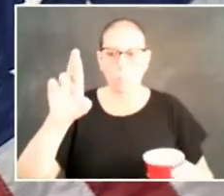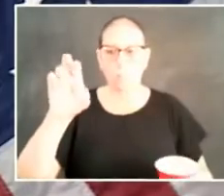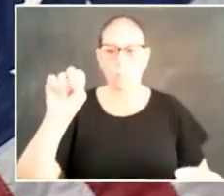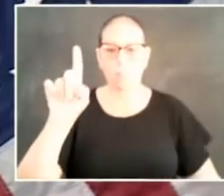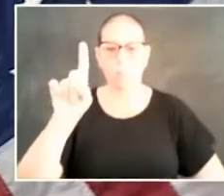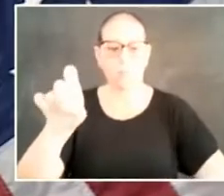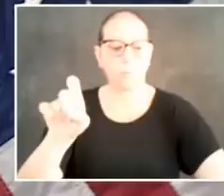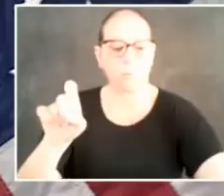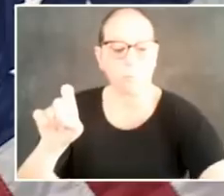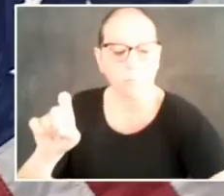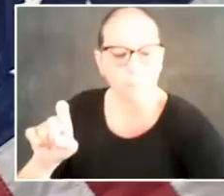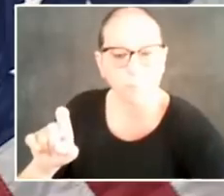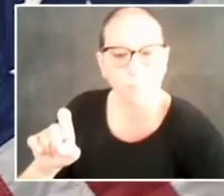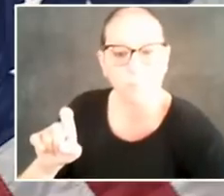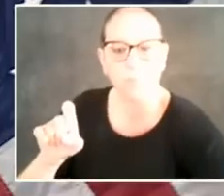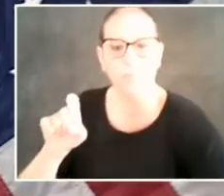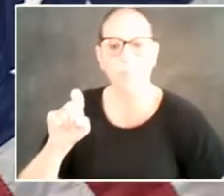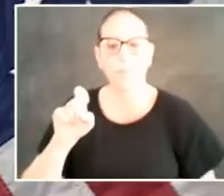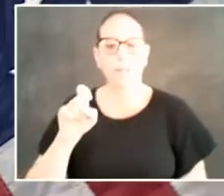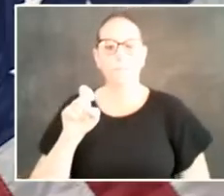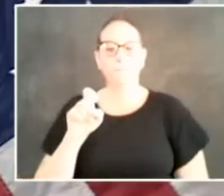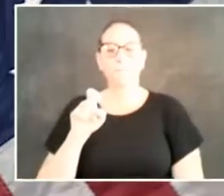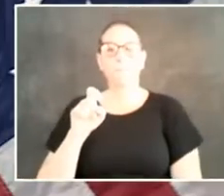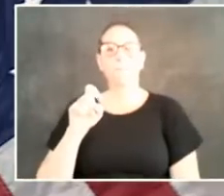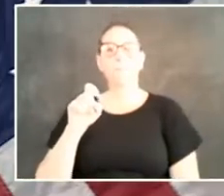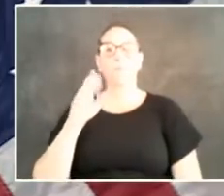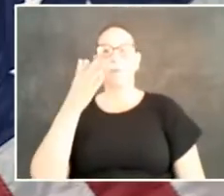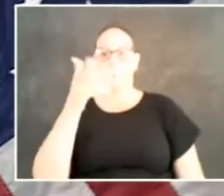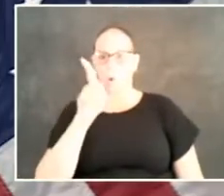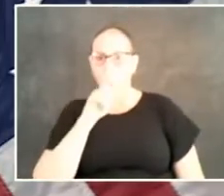Fern, you say? Fern, are you there?